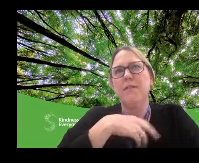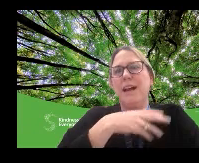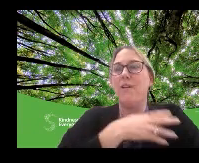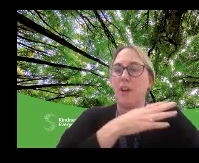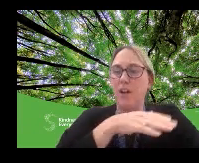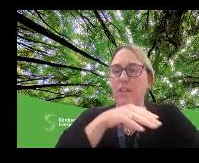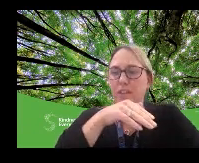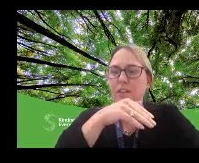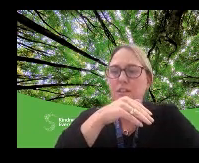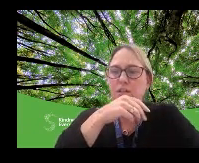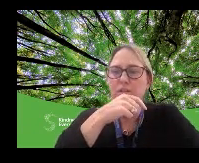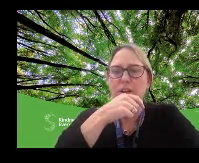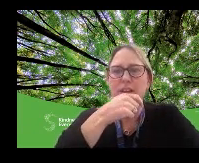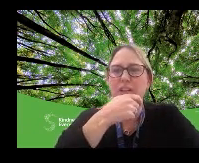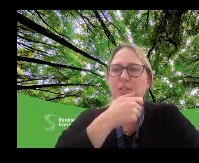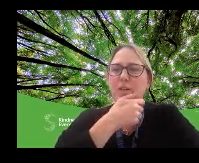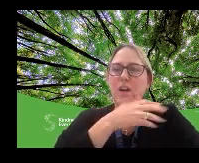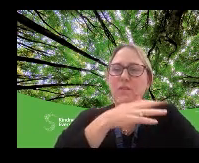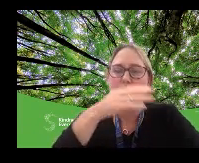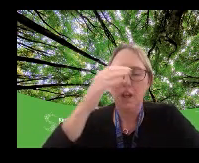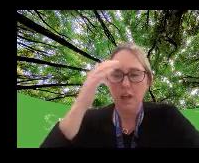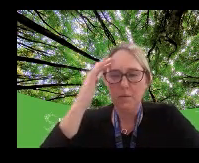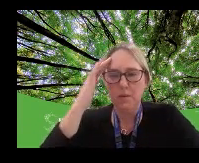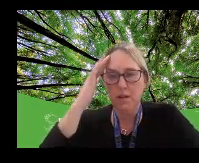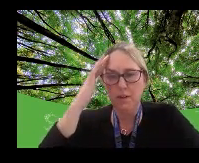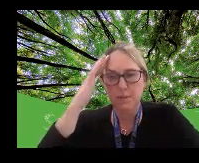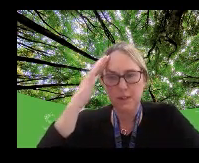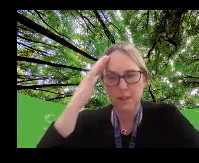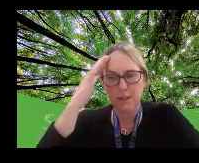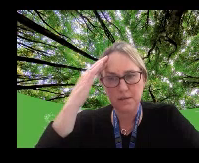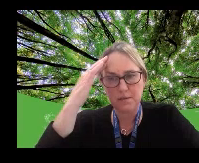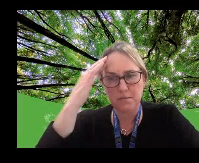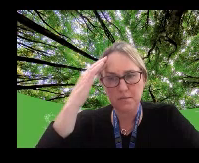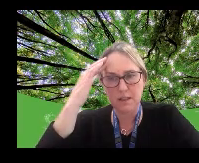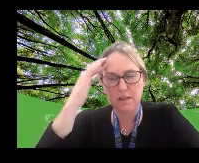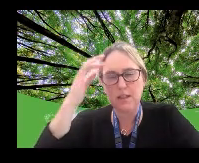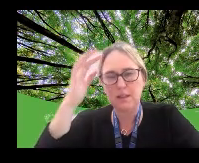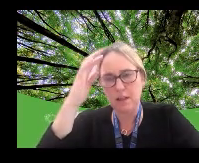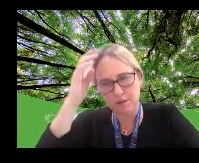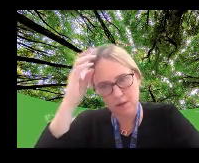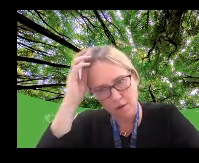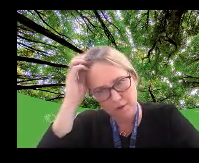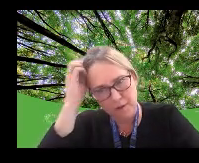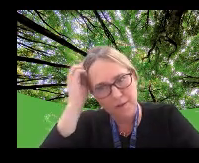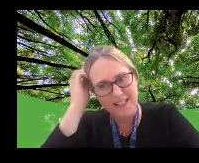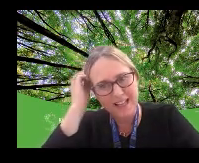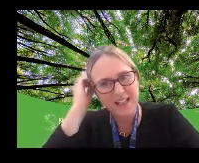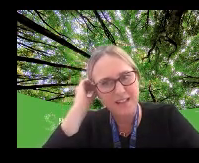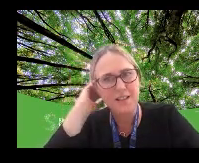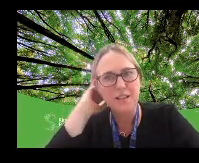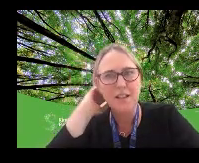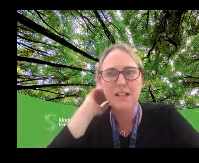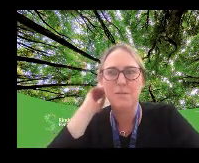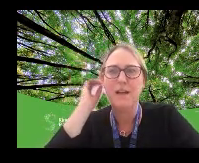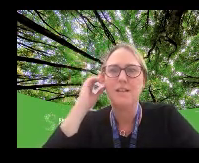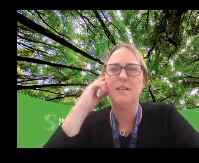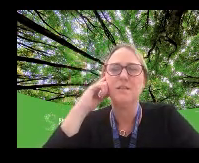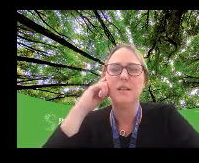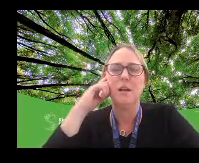sort of a caveat of other things alongside that. So none of our specialist those are often the